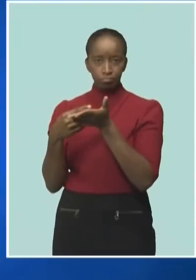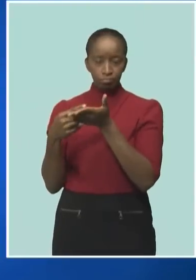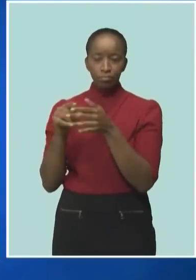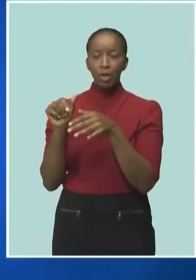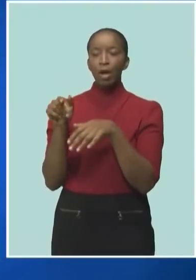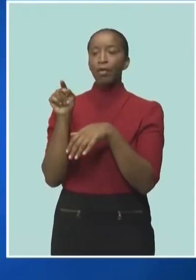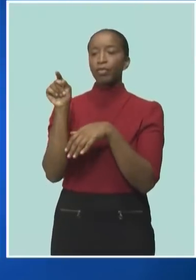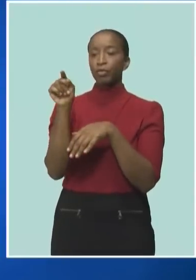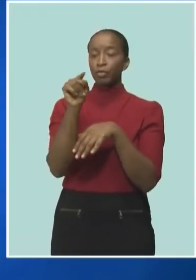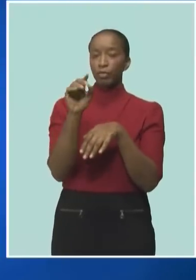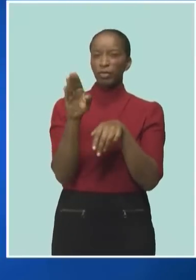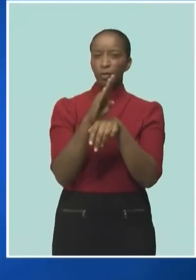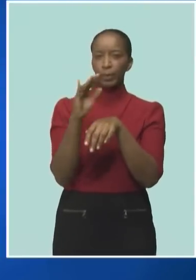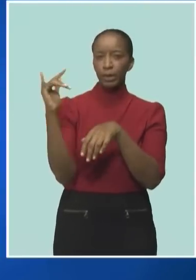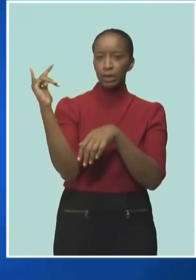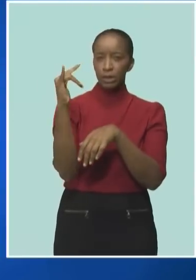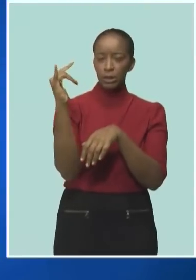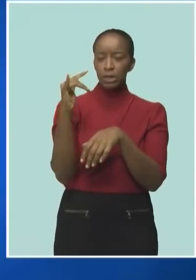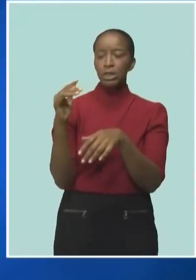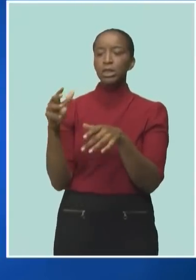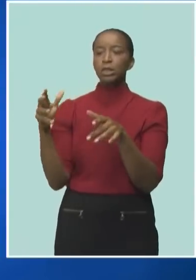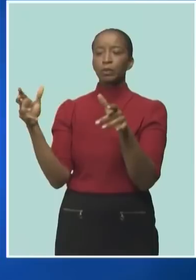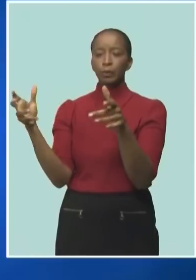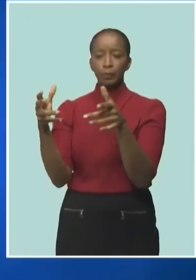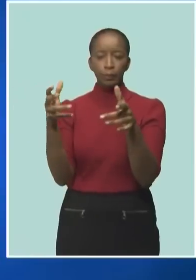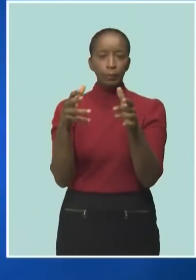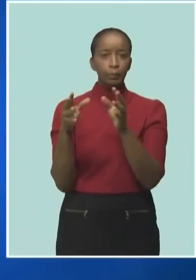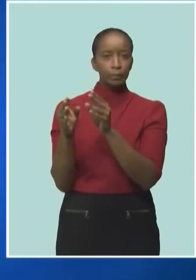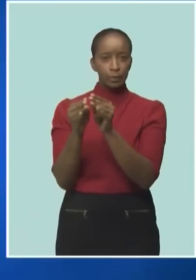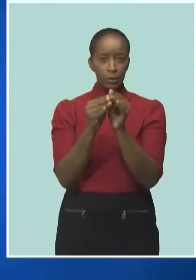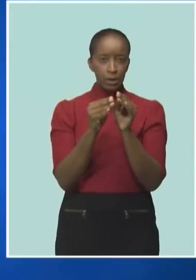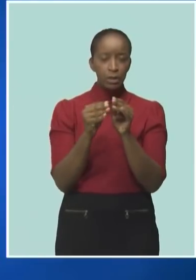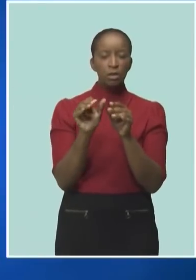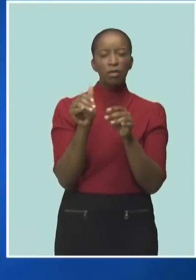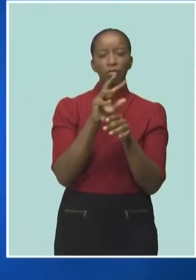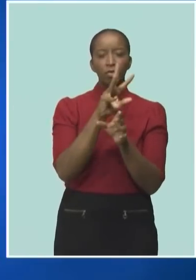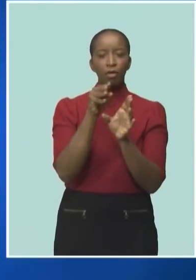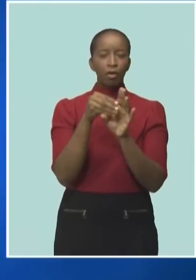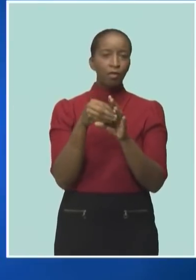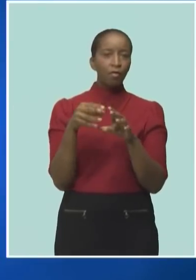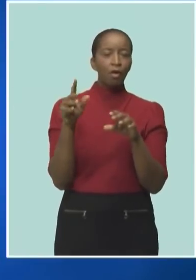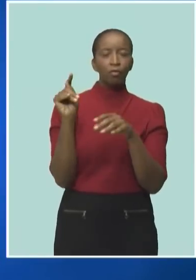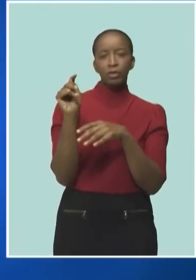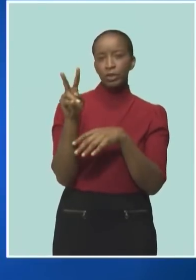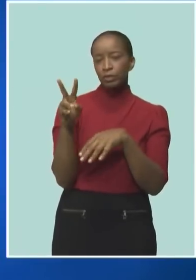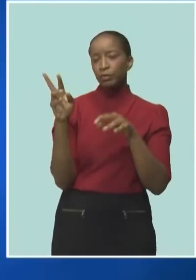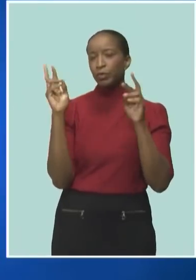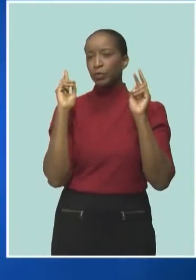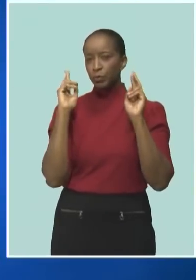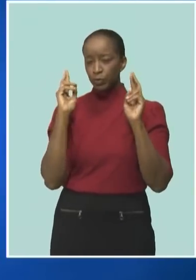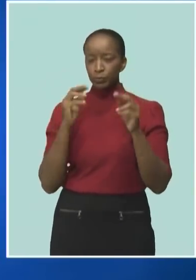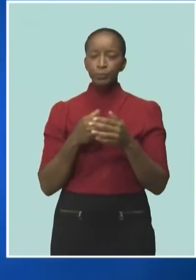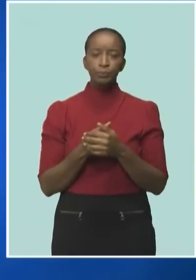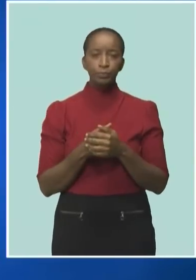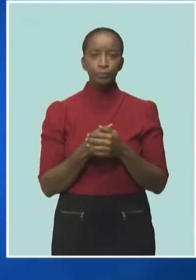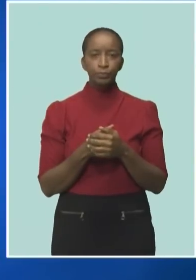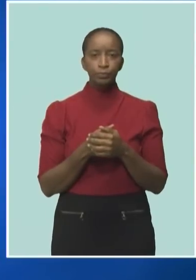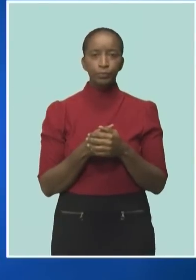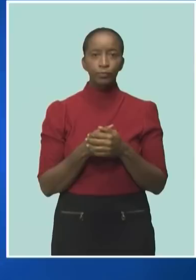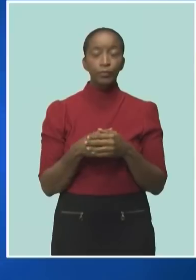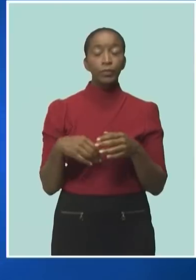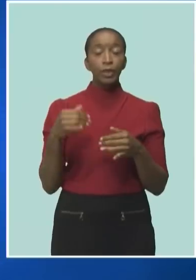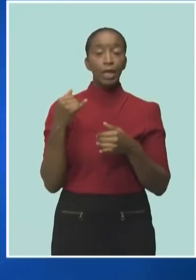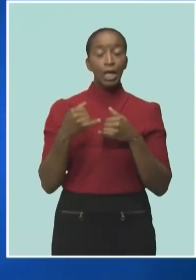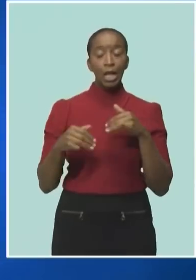significant partners, and media personnel. The trip ended with a Barbados-themed information and networking session for